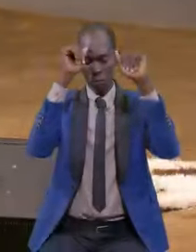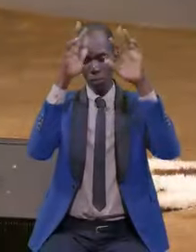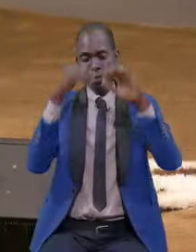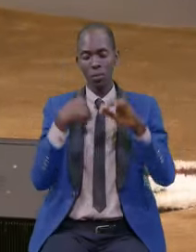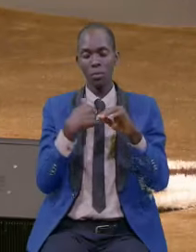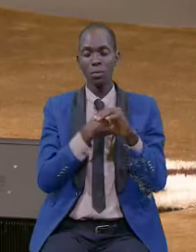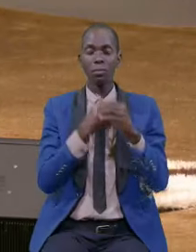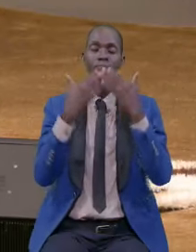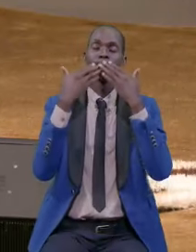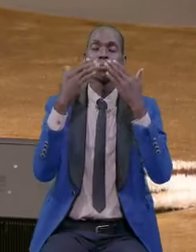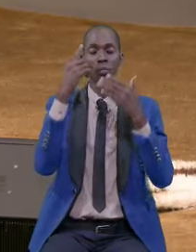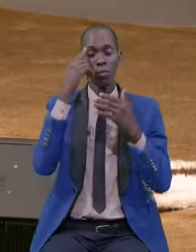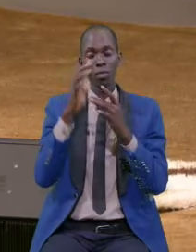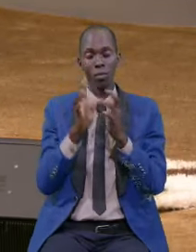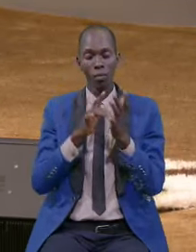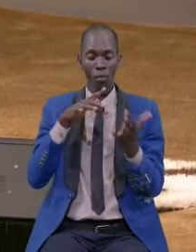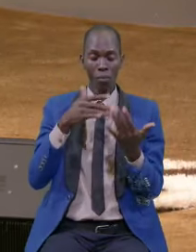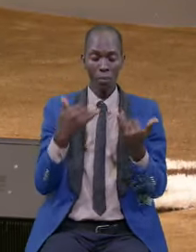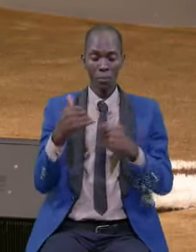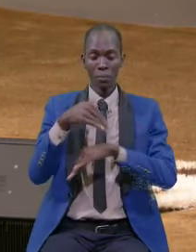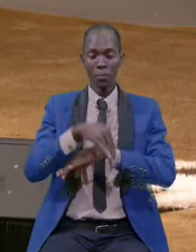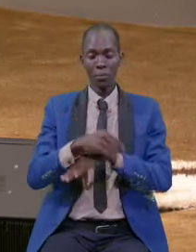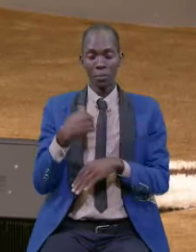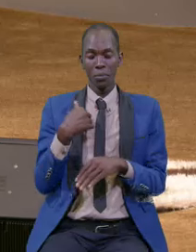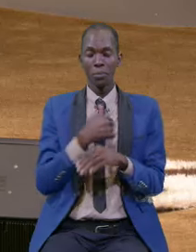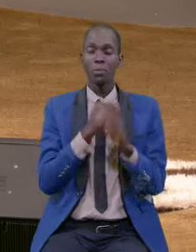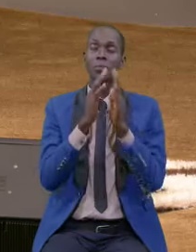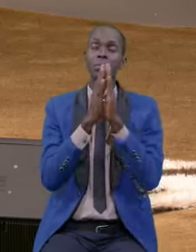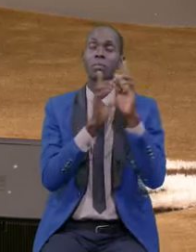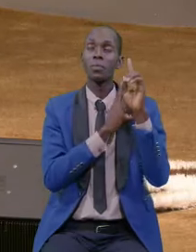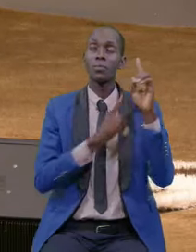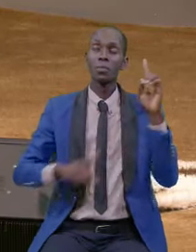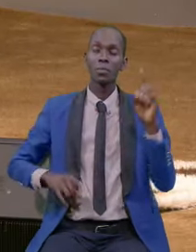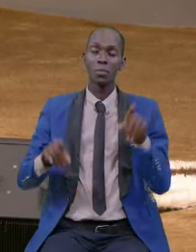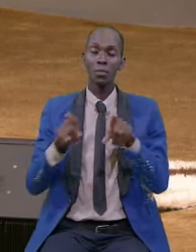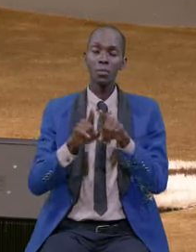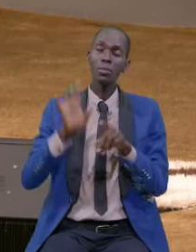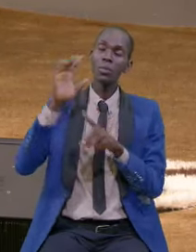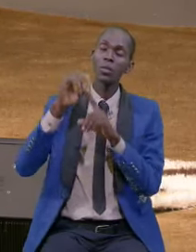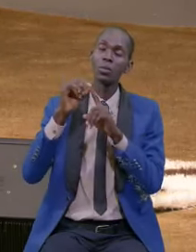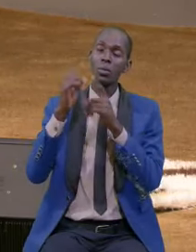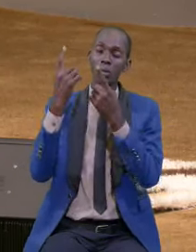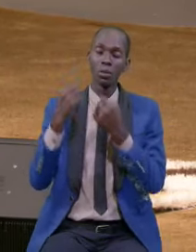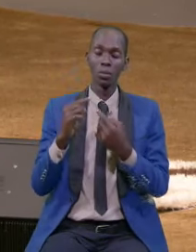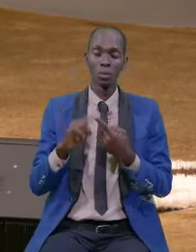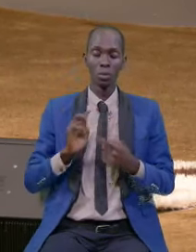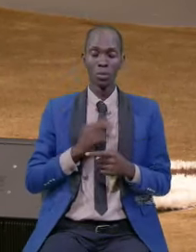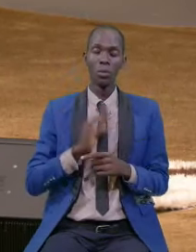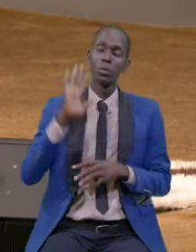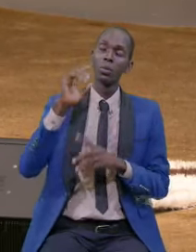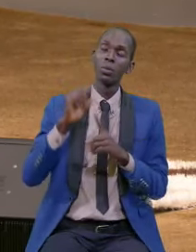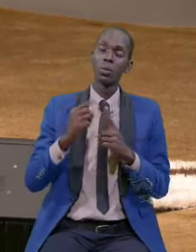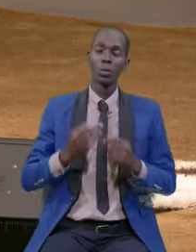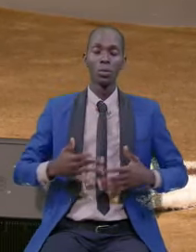the Bible study tonight. We're praying, Lord, that as your word comes, the word of life, the word